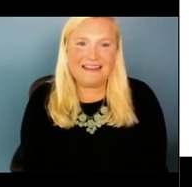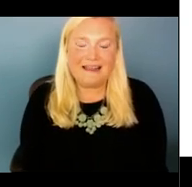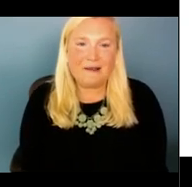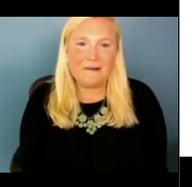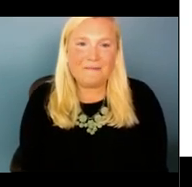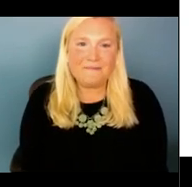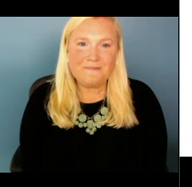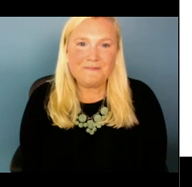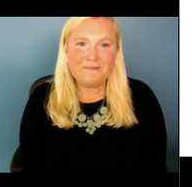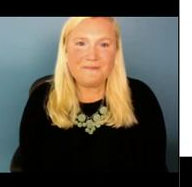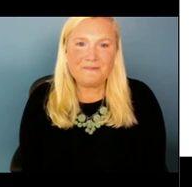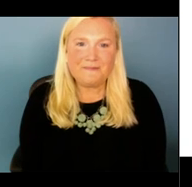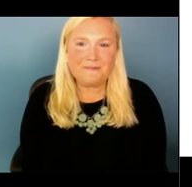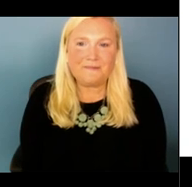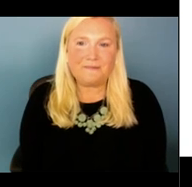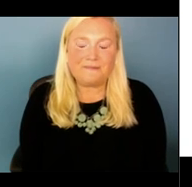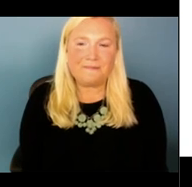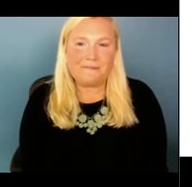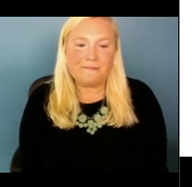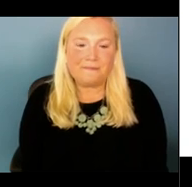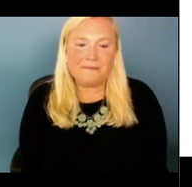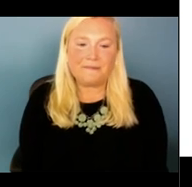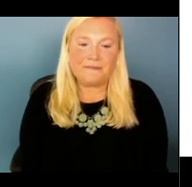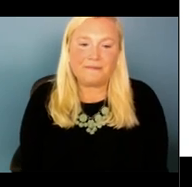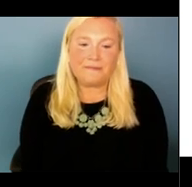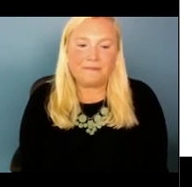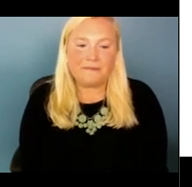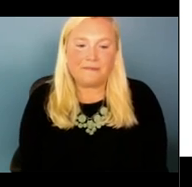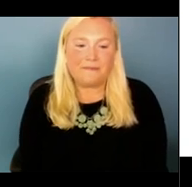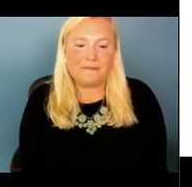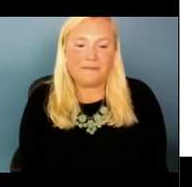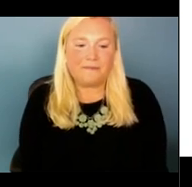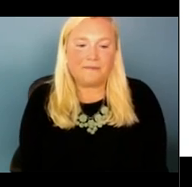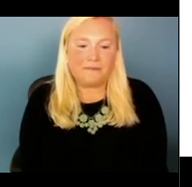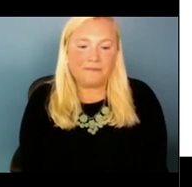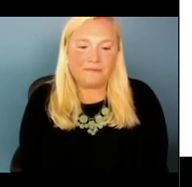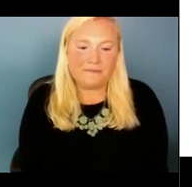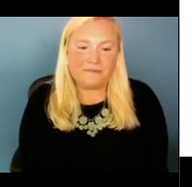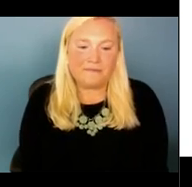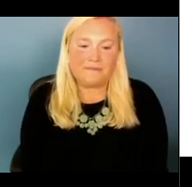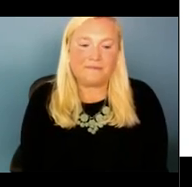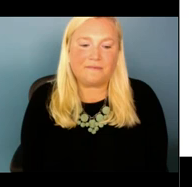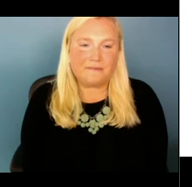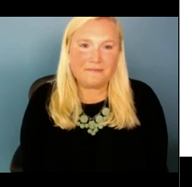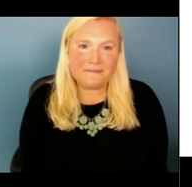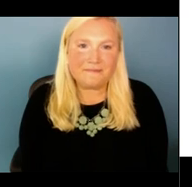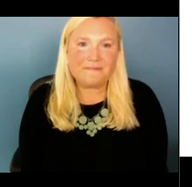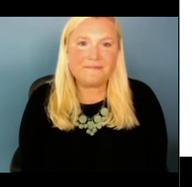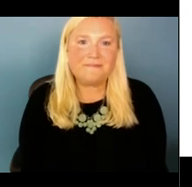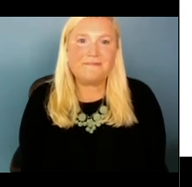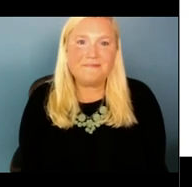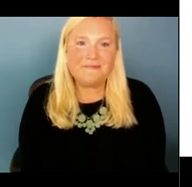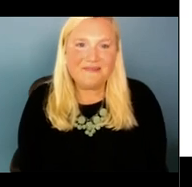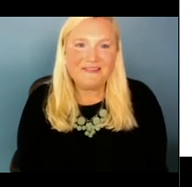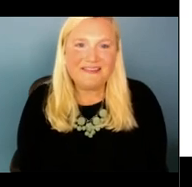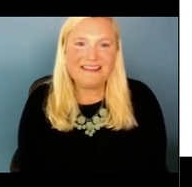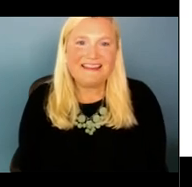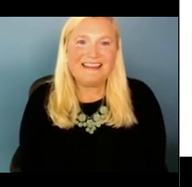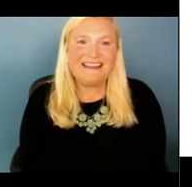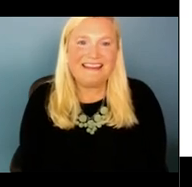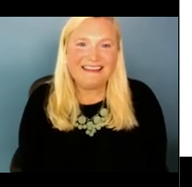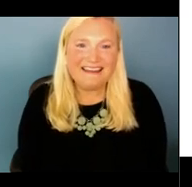I'm a professor at Michigan State University. I'm also the president of Stuttering Therapy Resources. All of my work, my entire career,